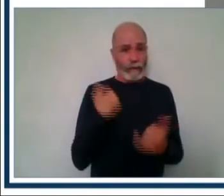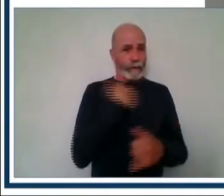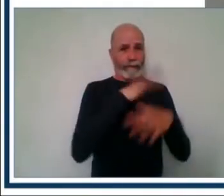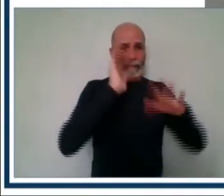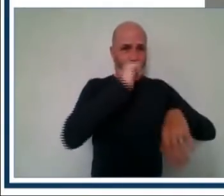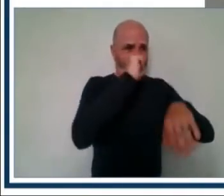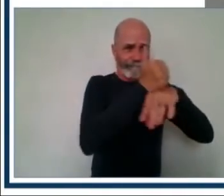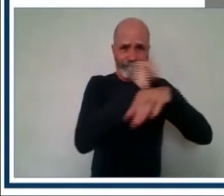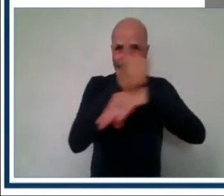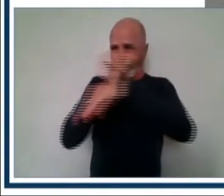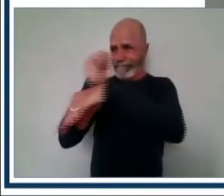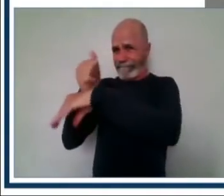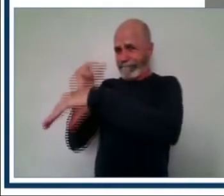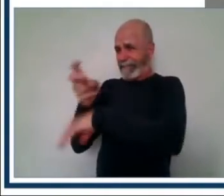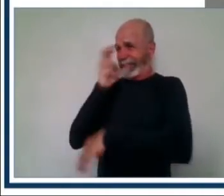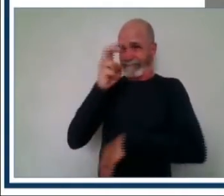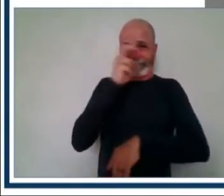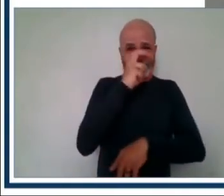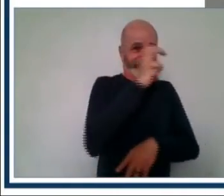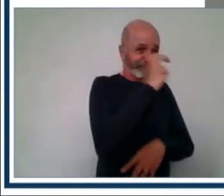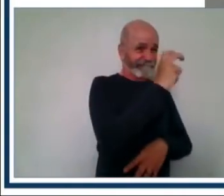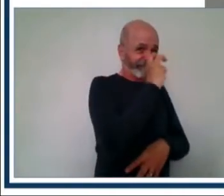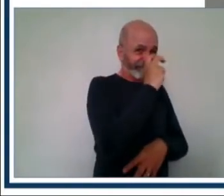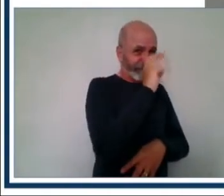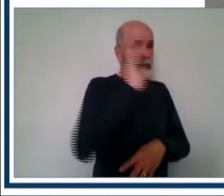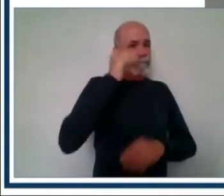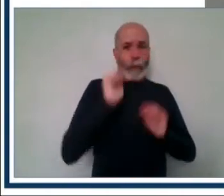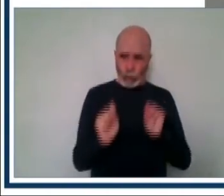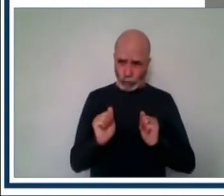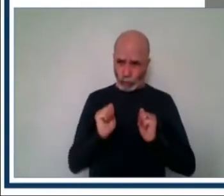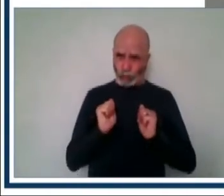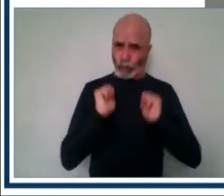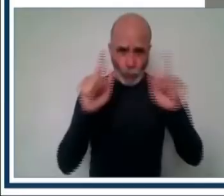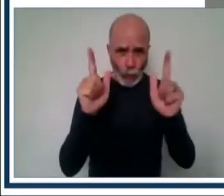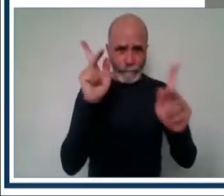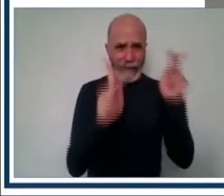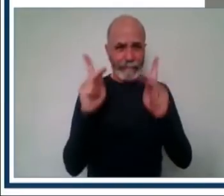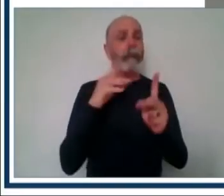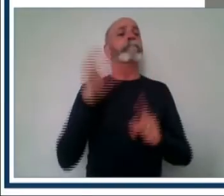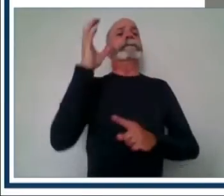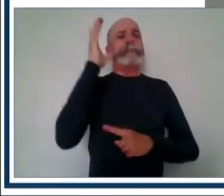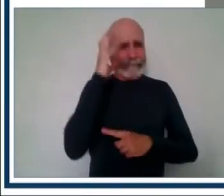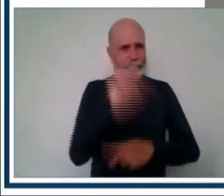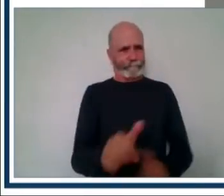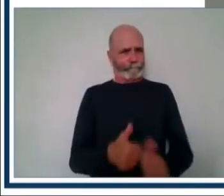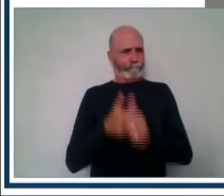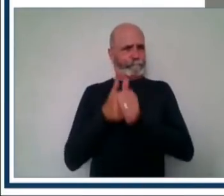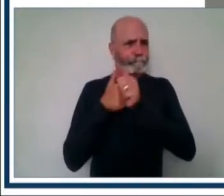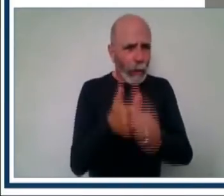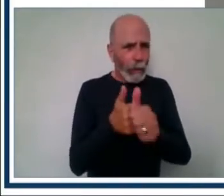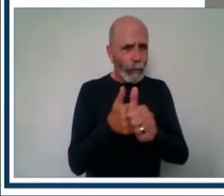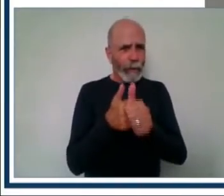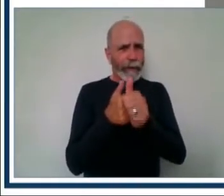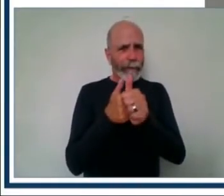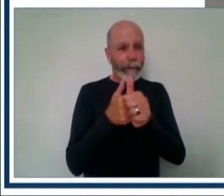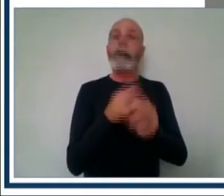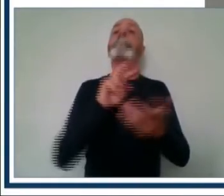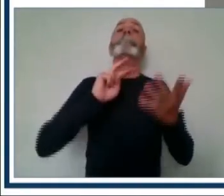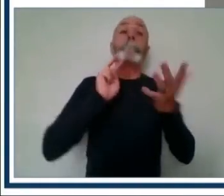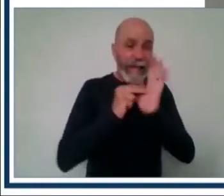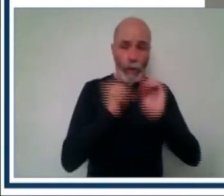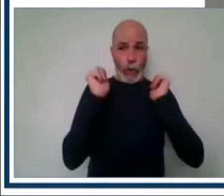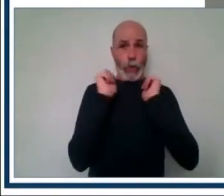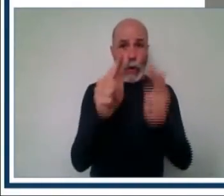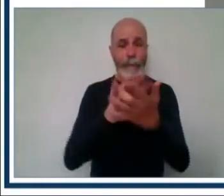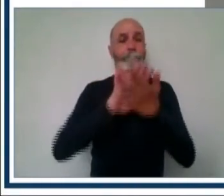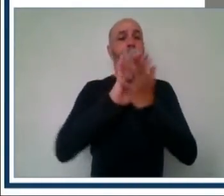do, and every single person has to take it seriously. I can't say that strongly enough. If it's not exasperation, it's just making sure